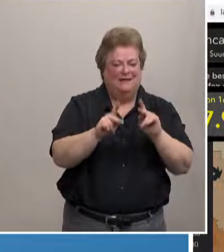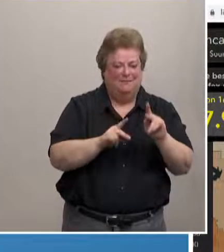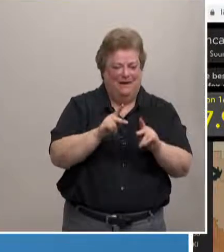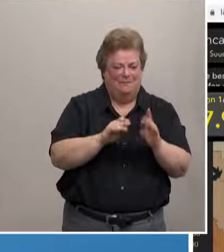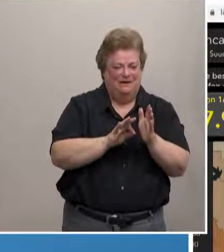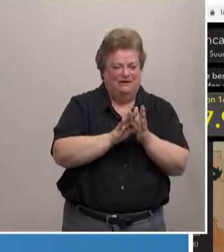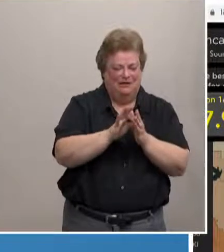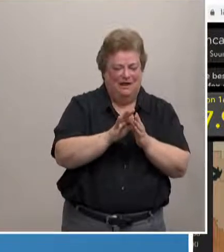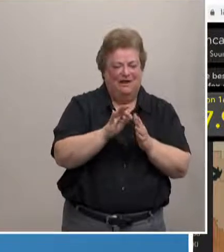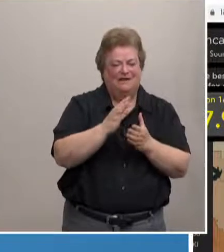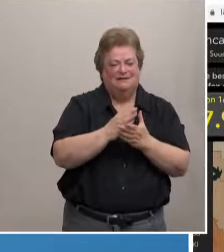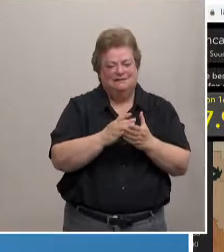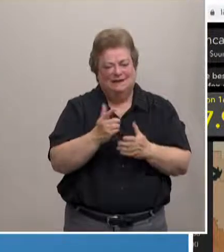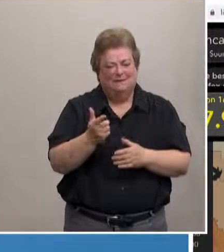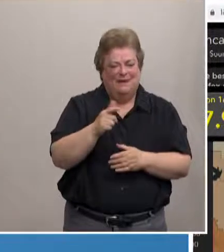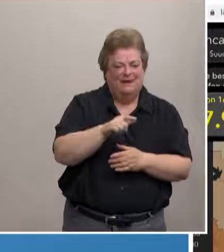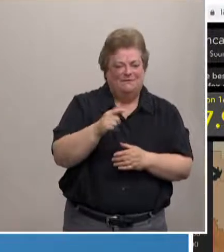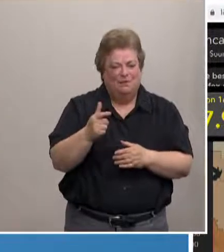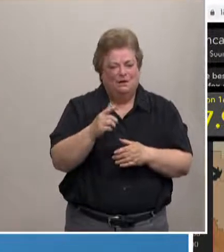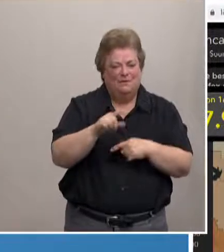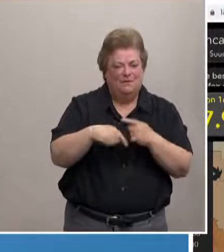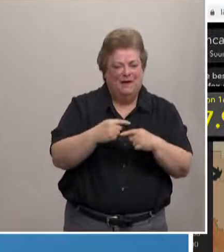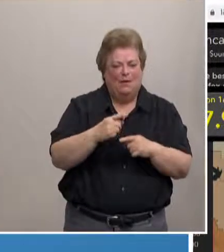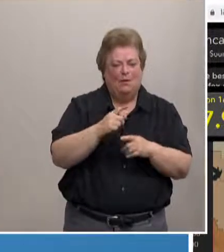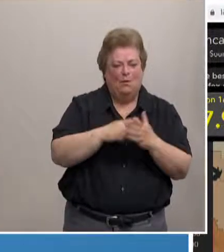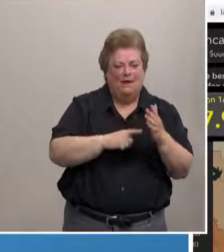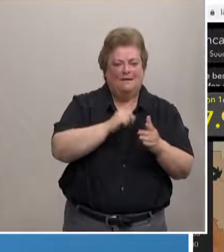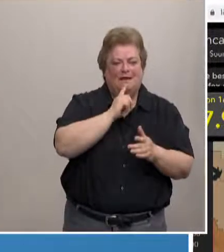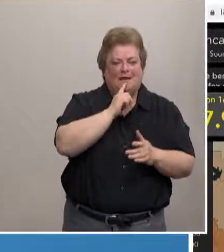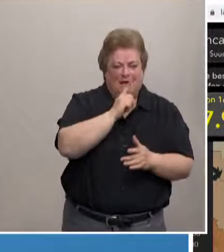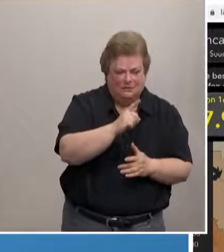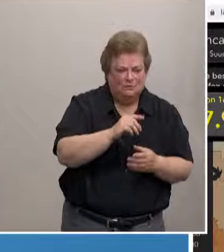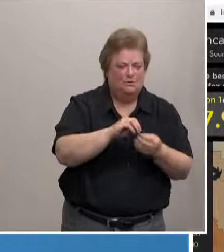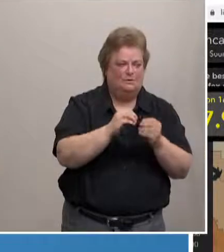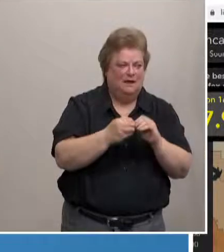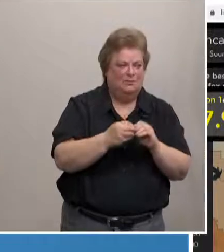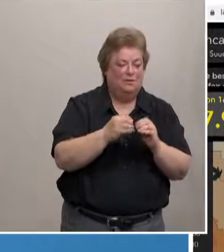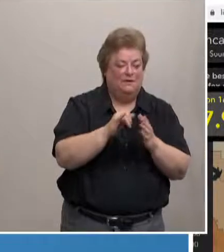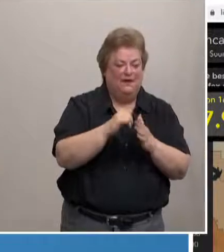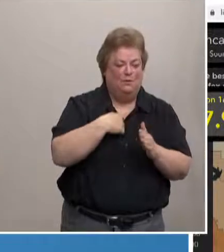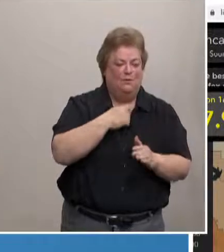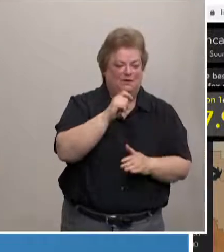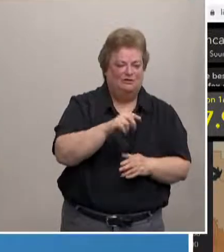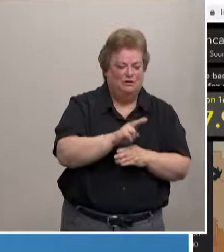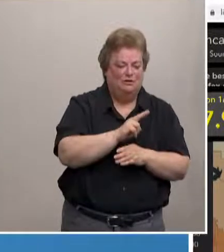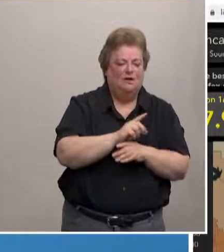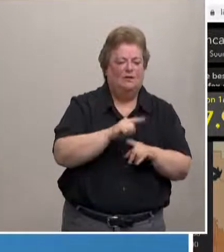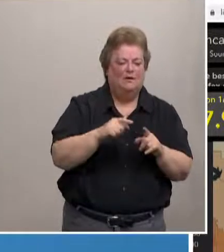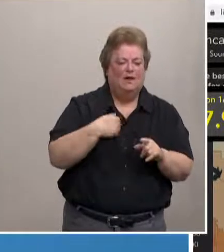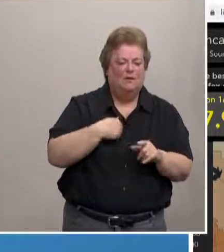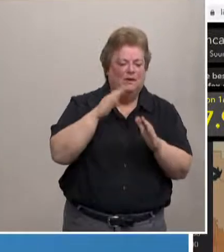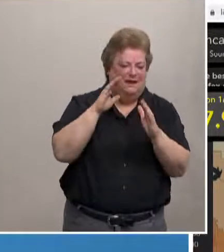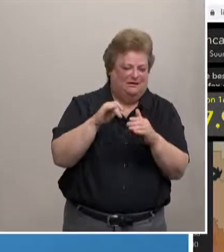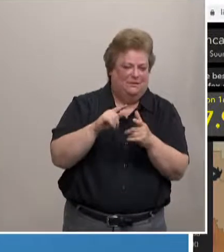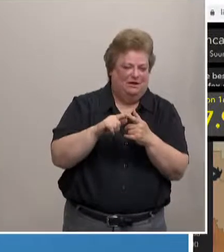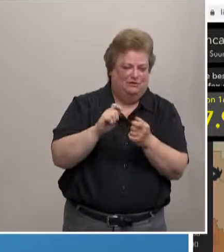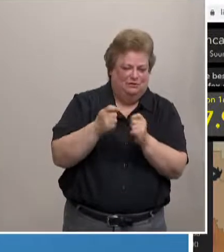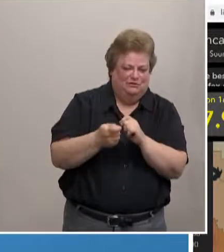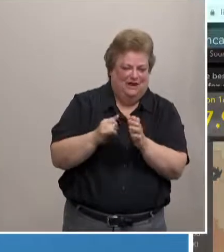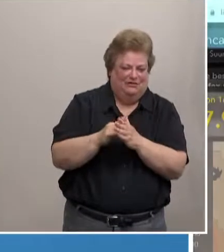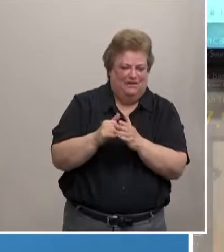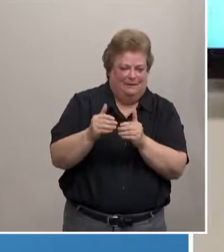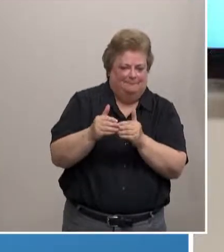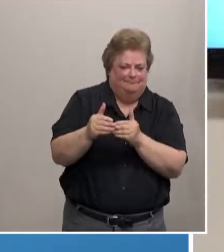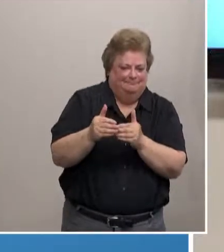been some back and forth about what the actual number is that we should be using, but we do expect to change that in the very near future